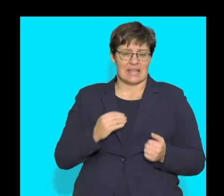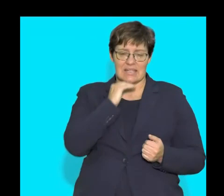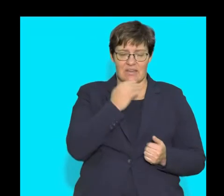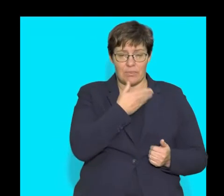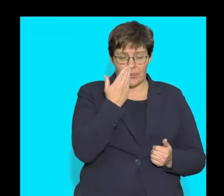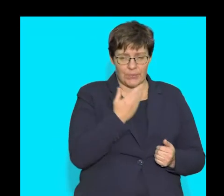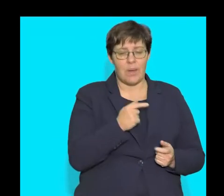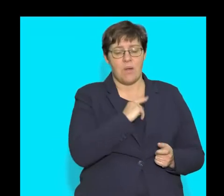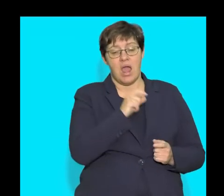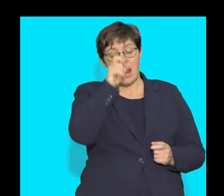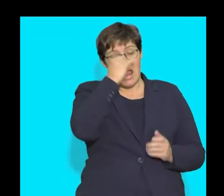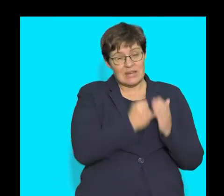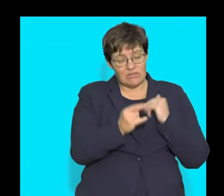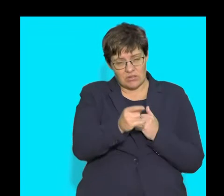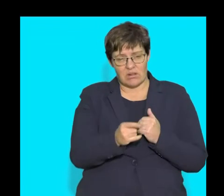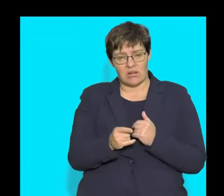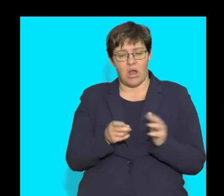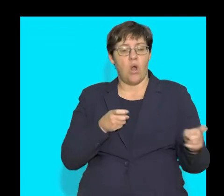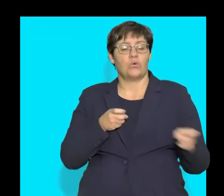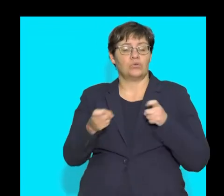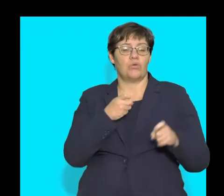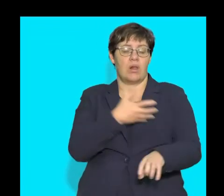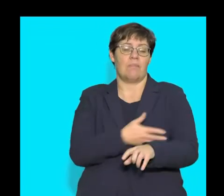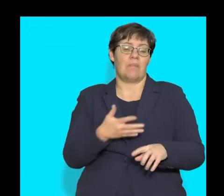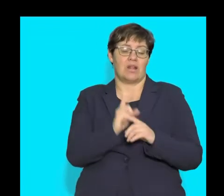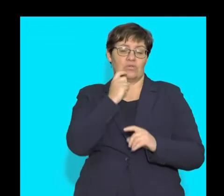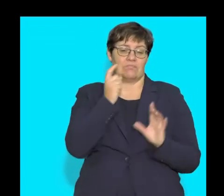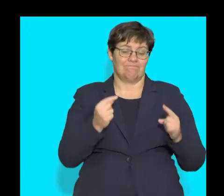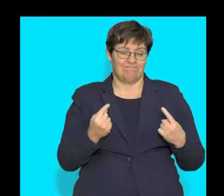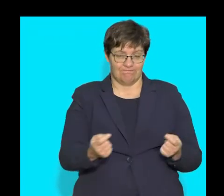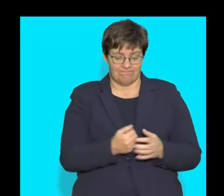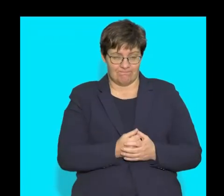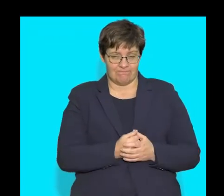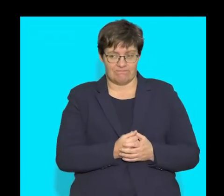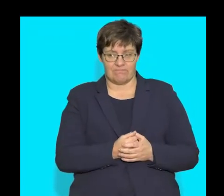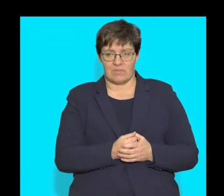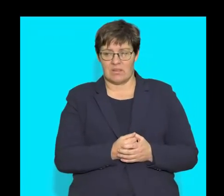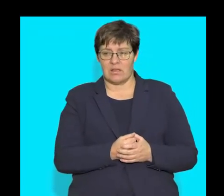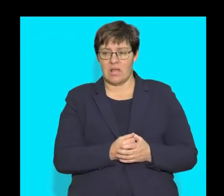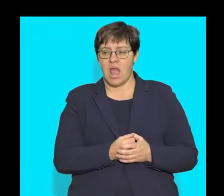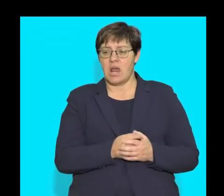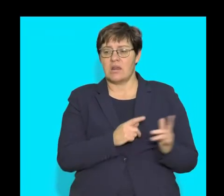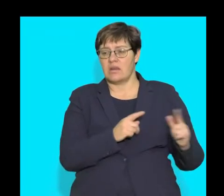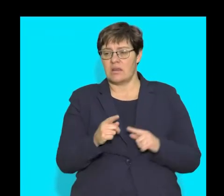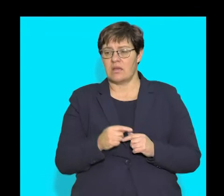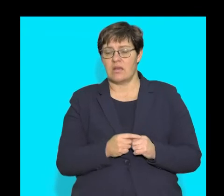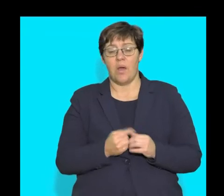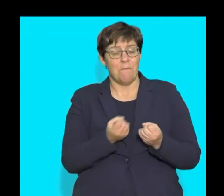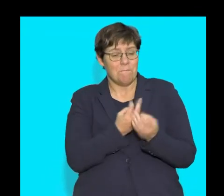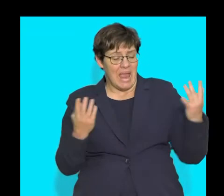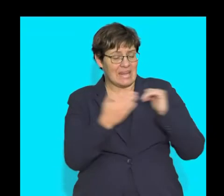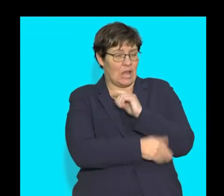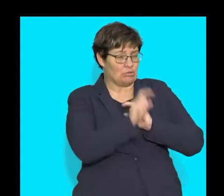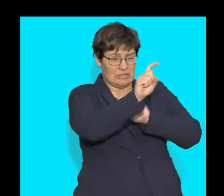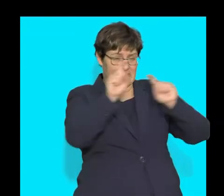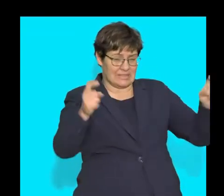of exercise, which results in individuals not being able to control their blood sugar levels. And a common disorder